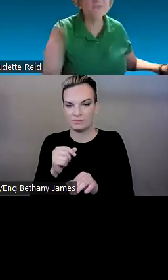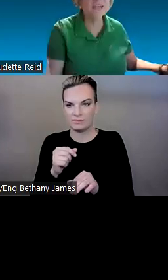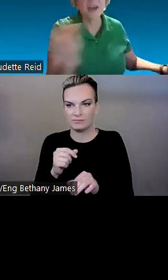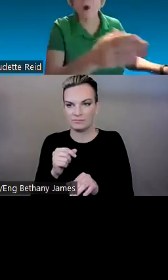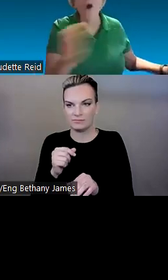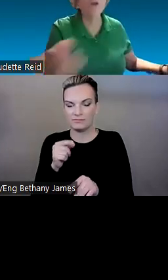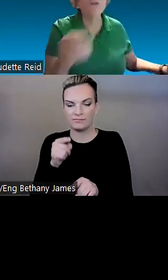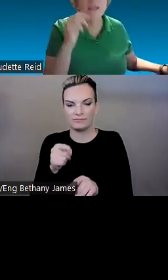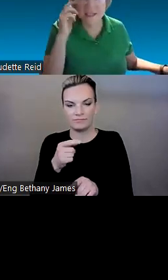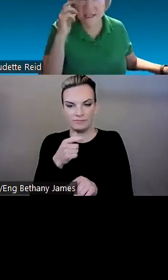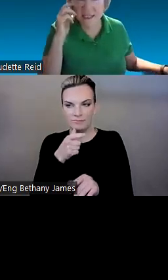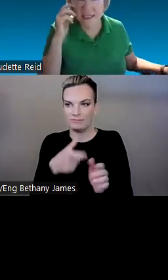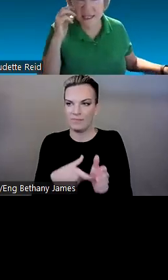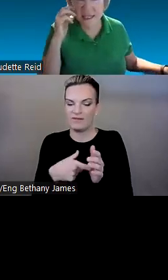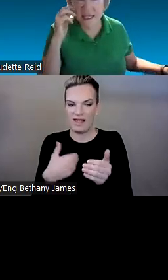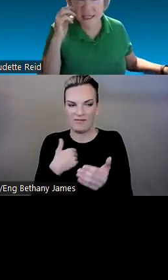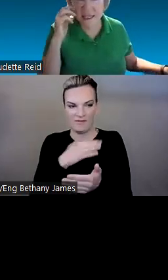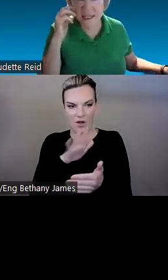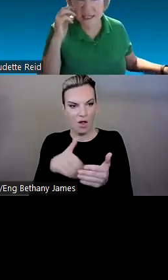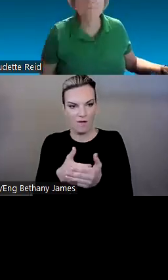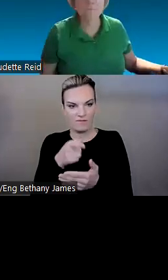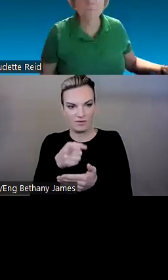don't have to have all of these things in